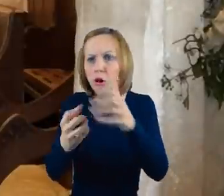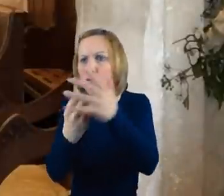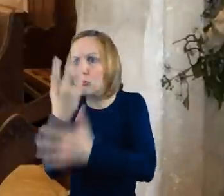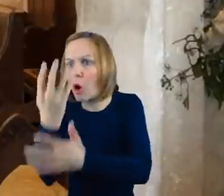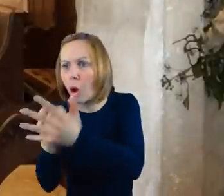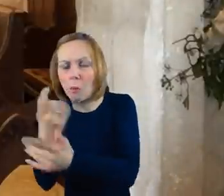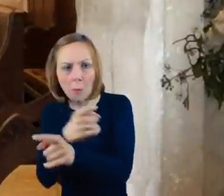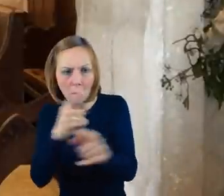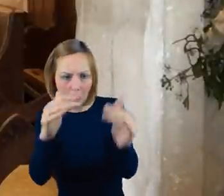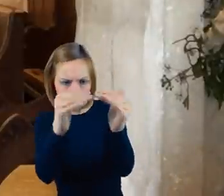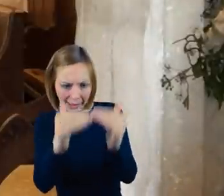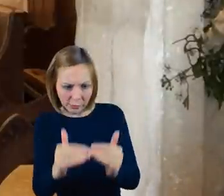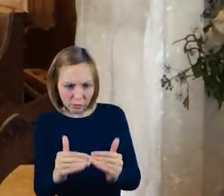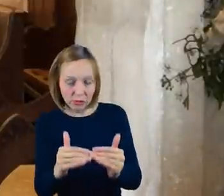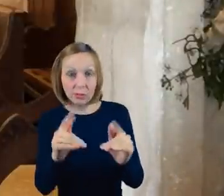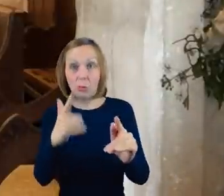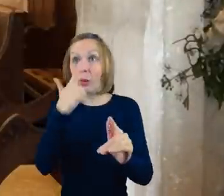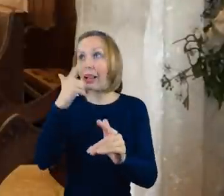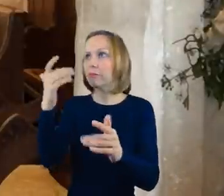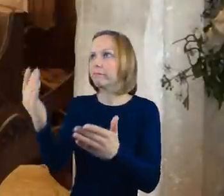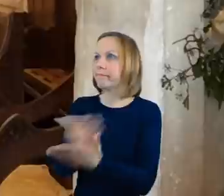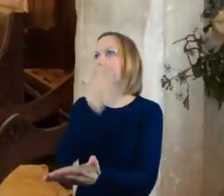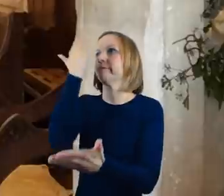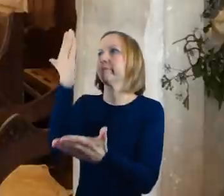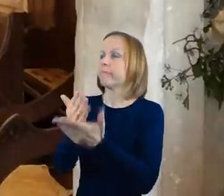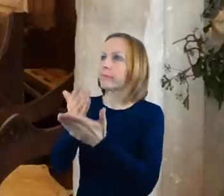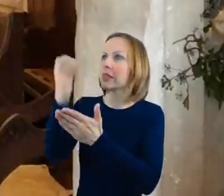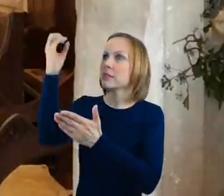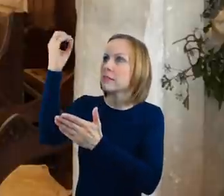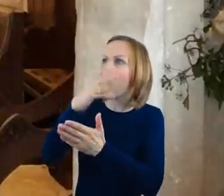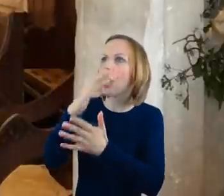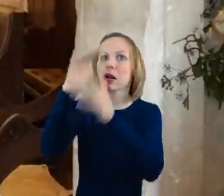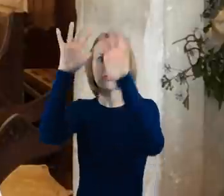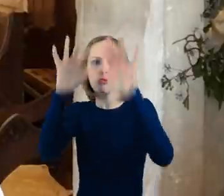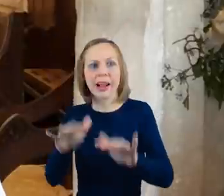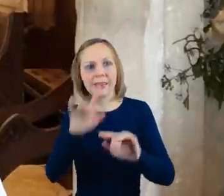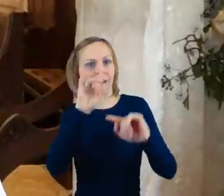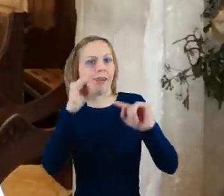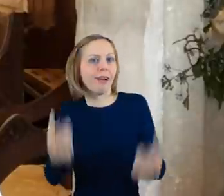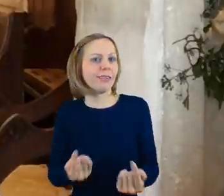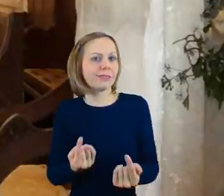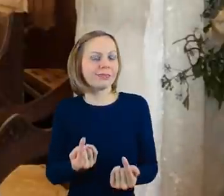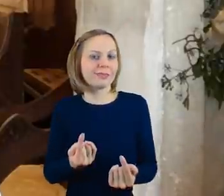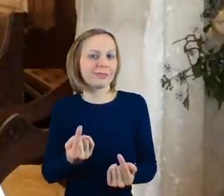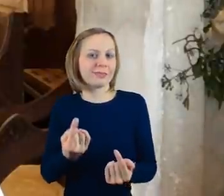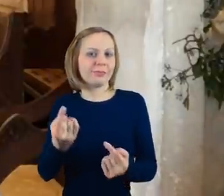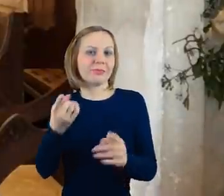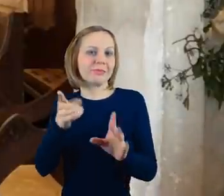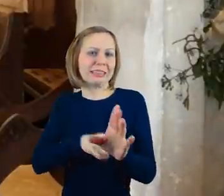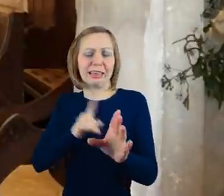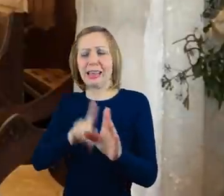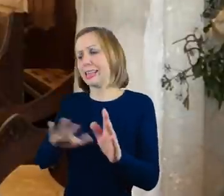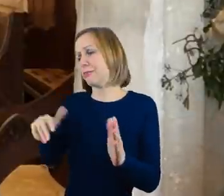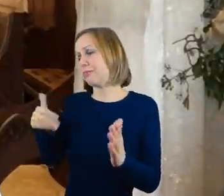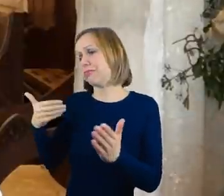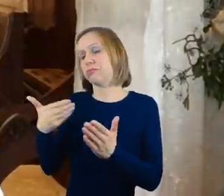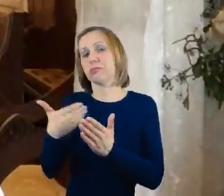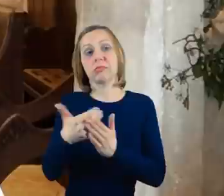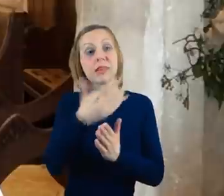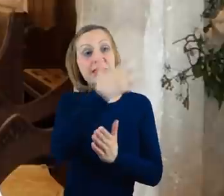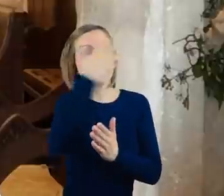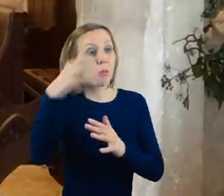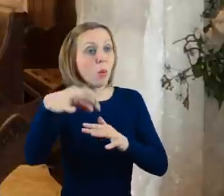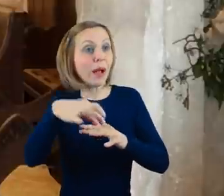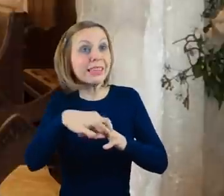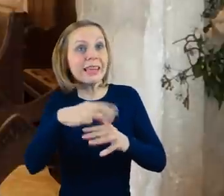rain fall or the sun shine. My long years of taking summer weddings show that whilst it's more likely to be